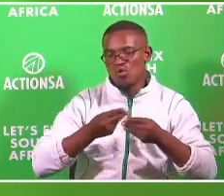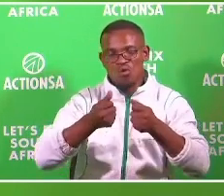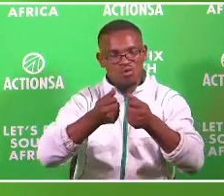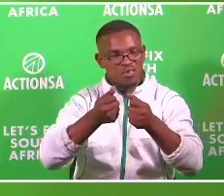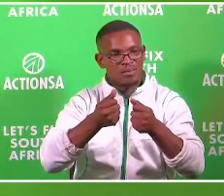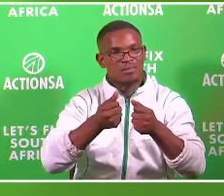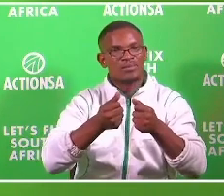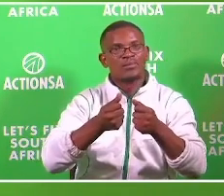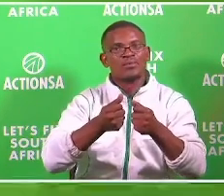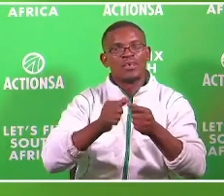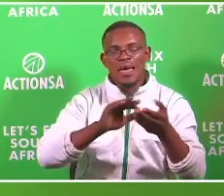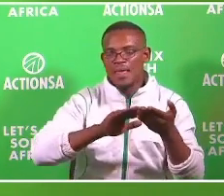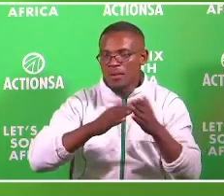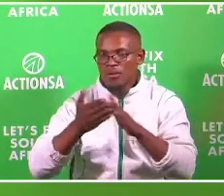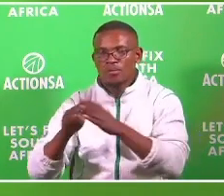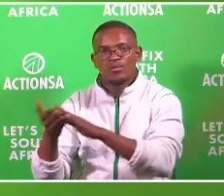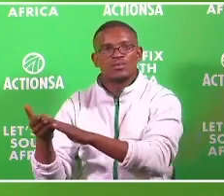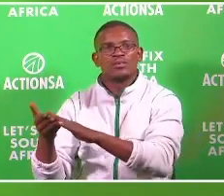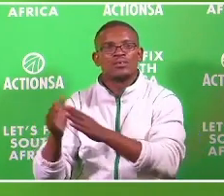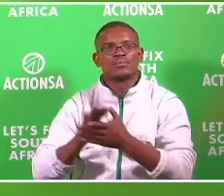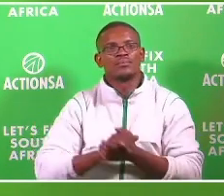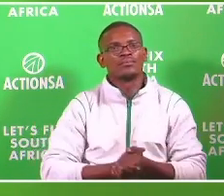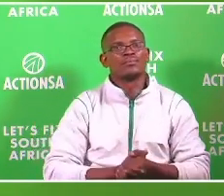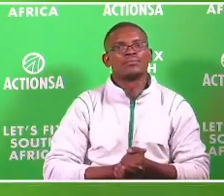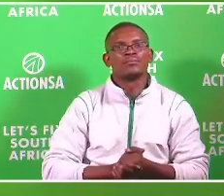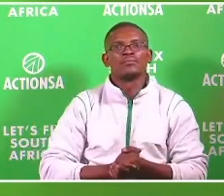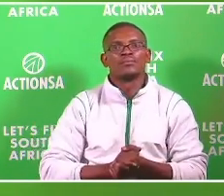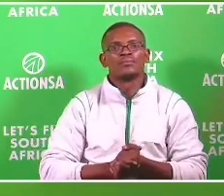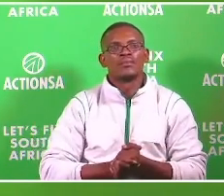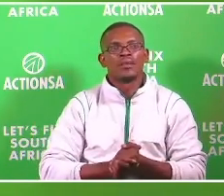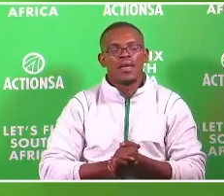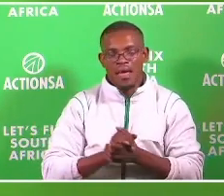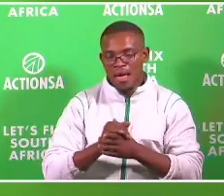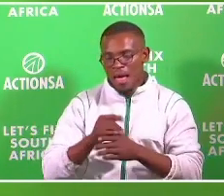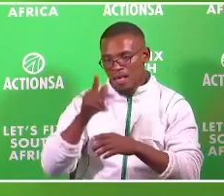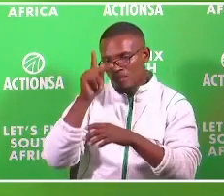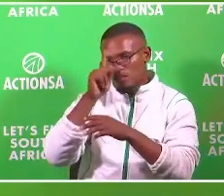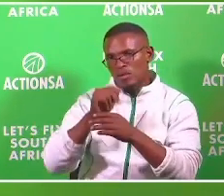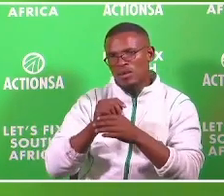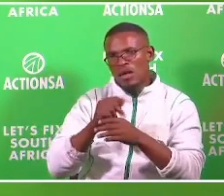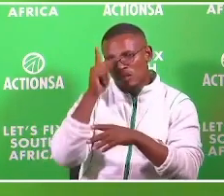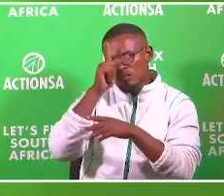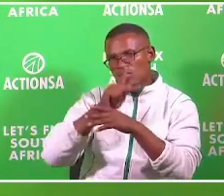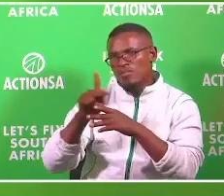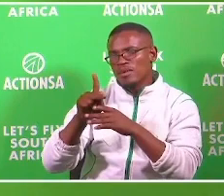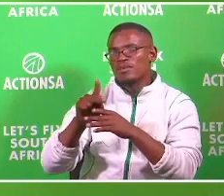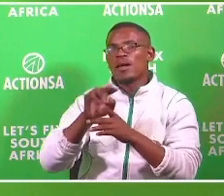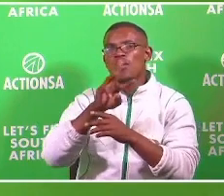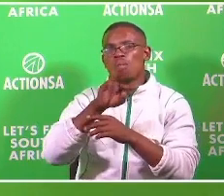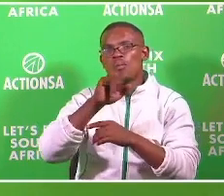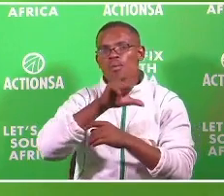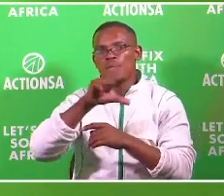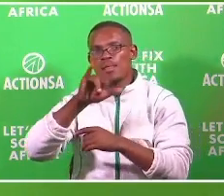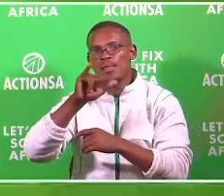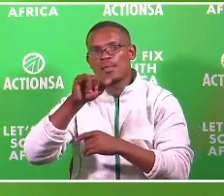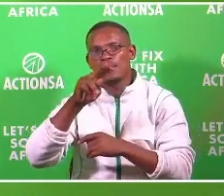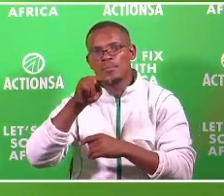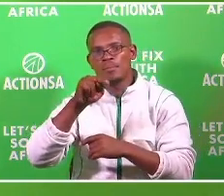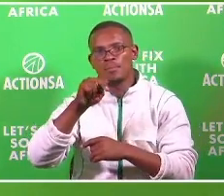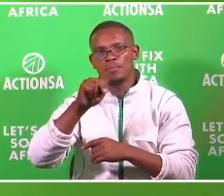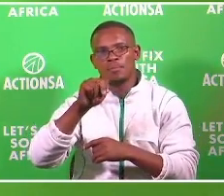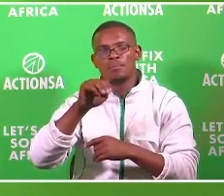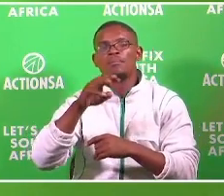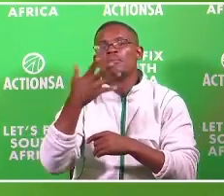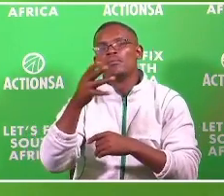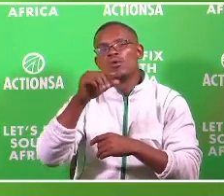homes and their communities. As Professor William Gumede told us yesterday, we will